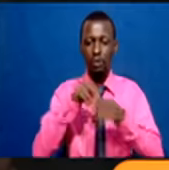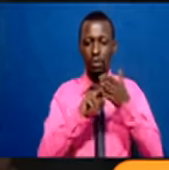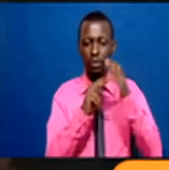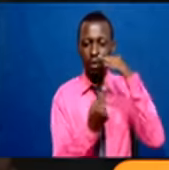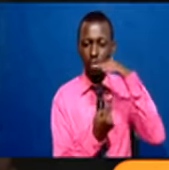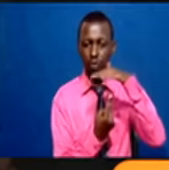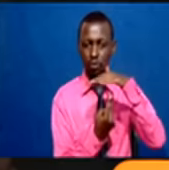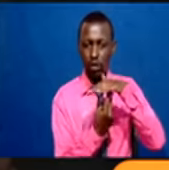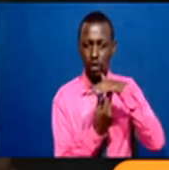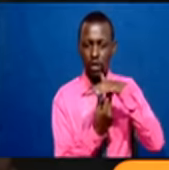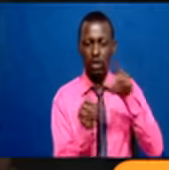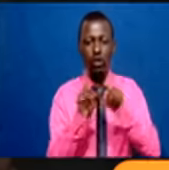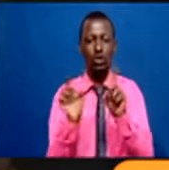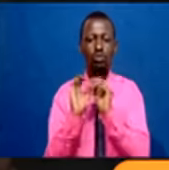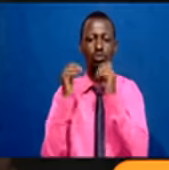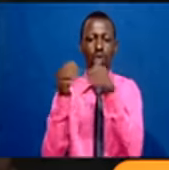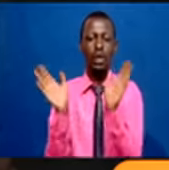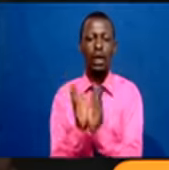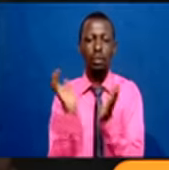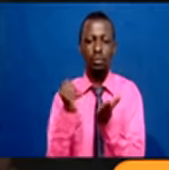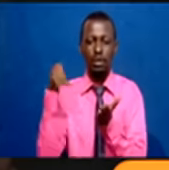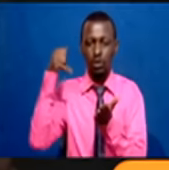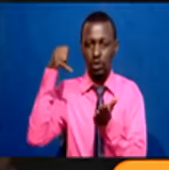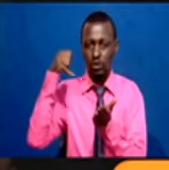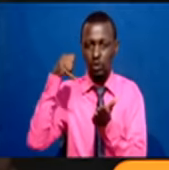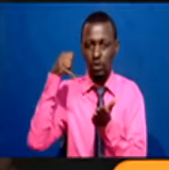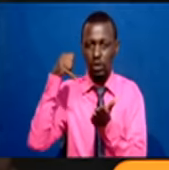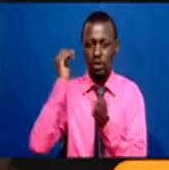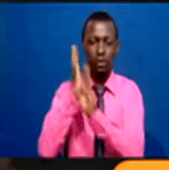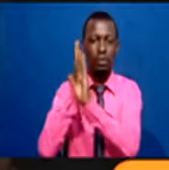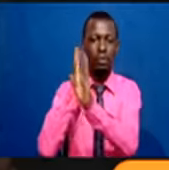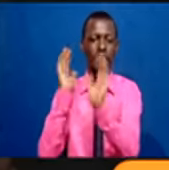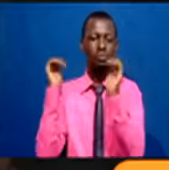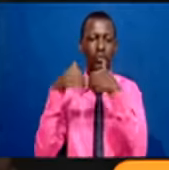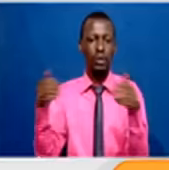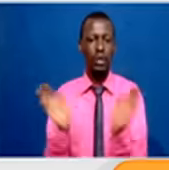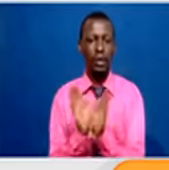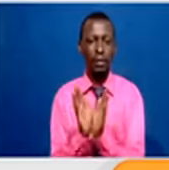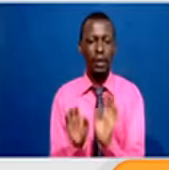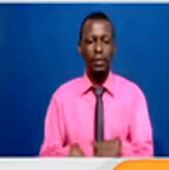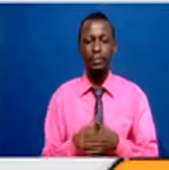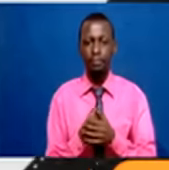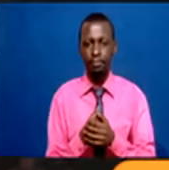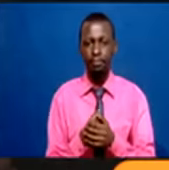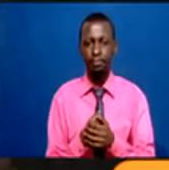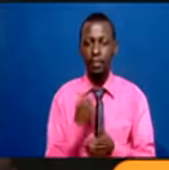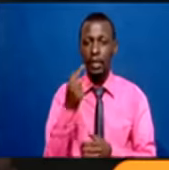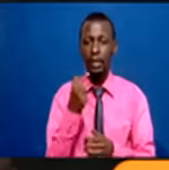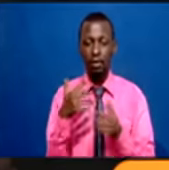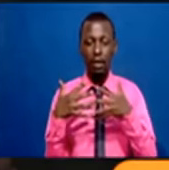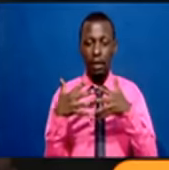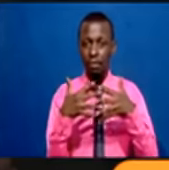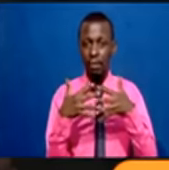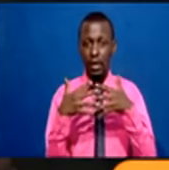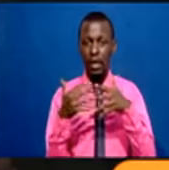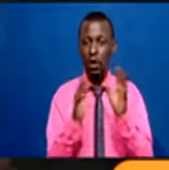and companies, including Kenya-based Crown Bus Services. According to the U.S.